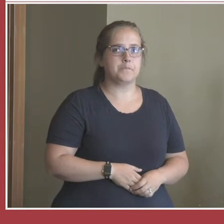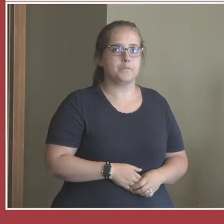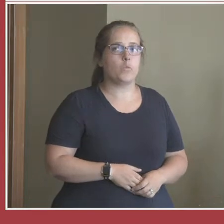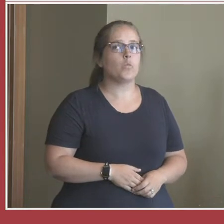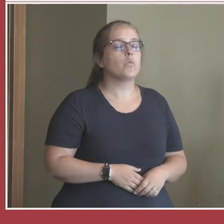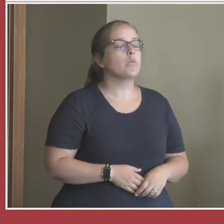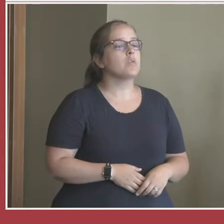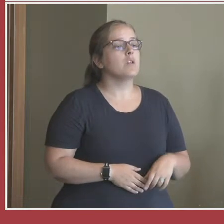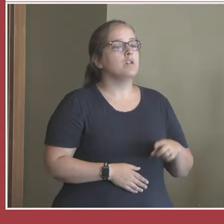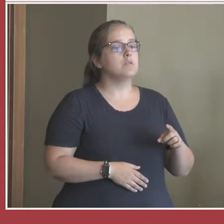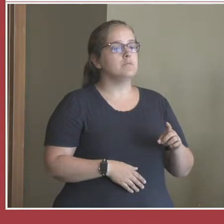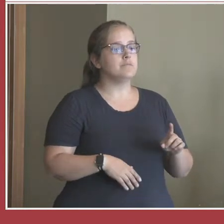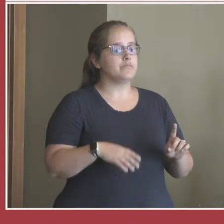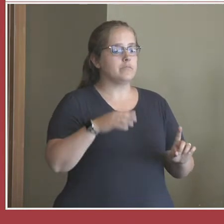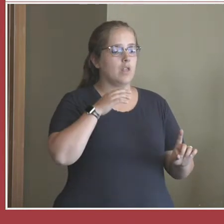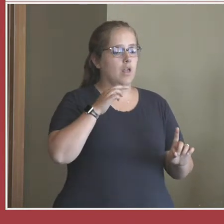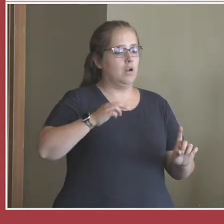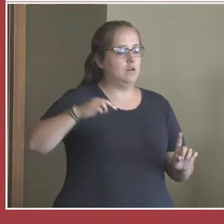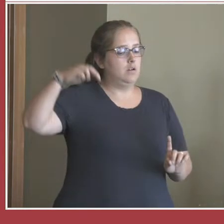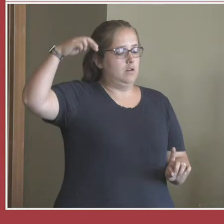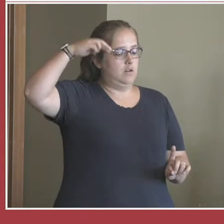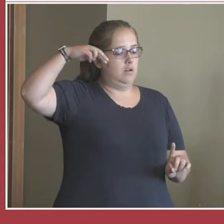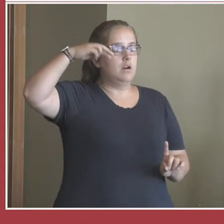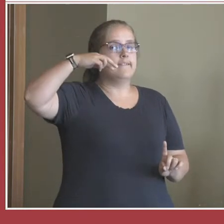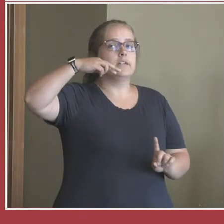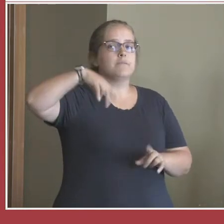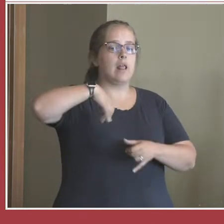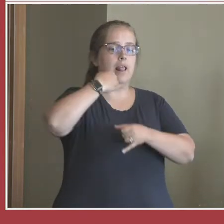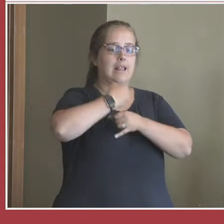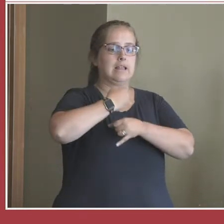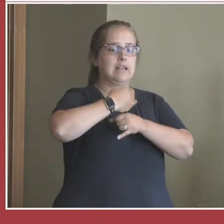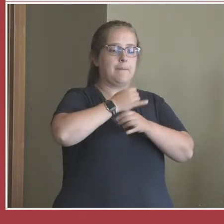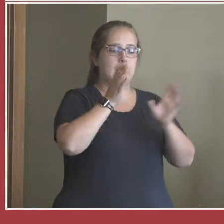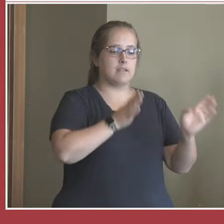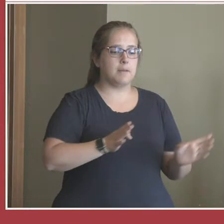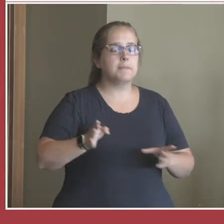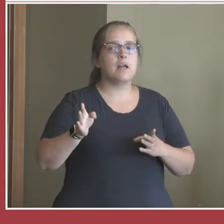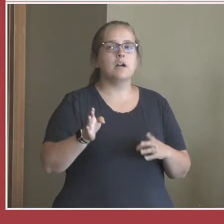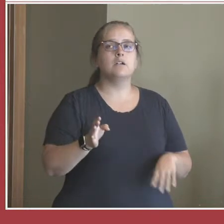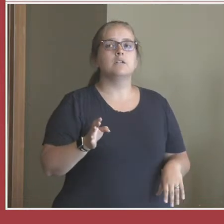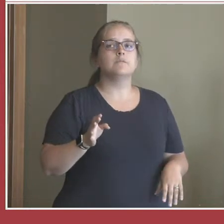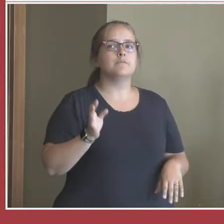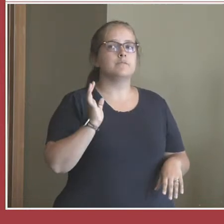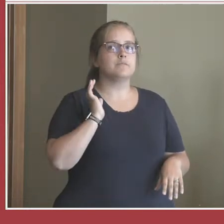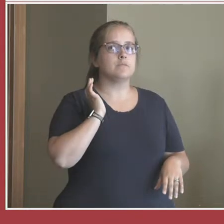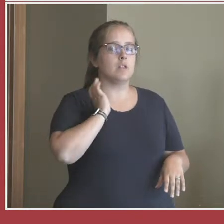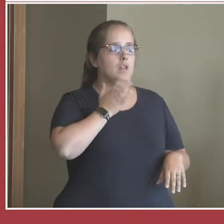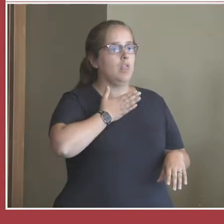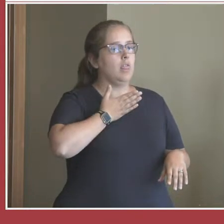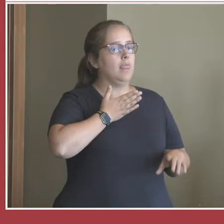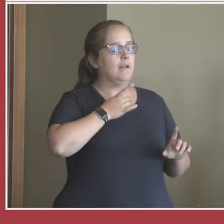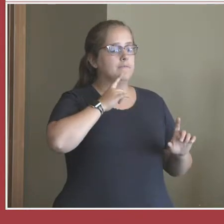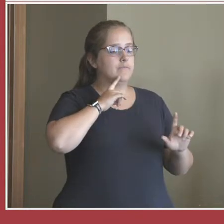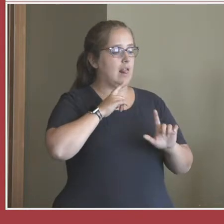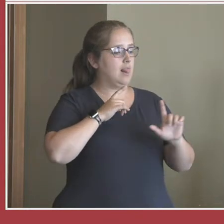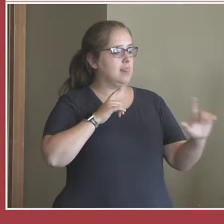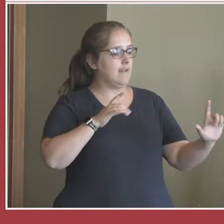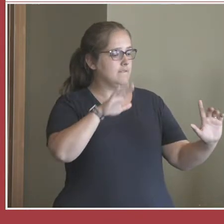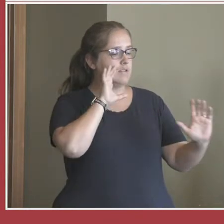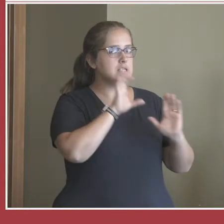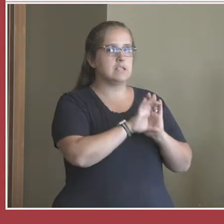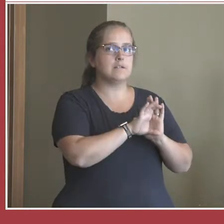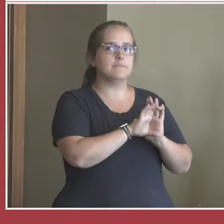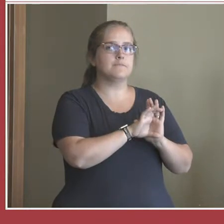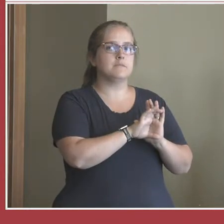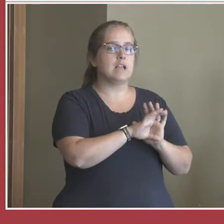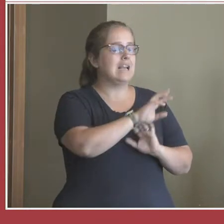This is a high-level view of the campus plan. So for our extents, on the very far left of the image